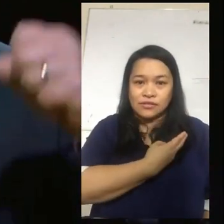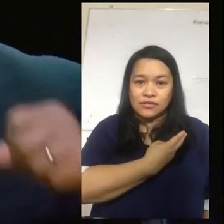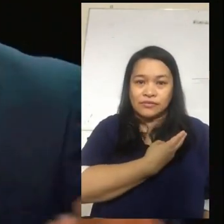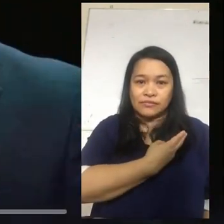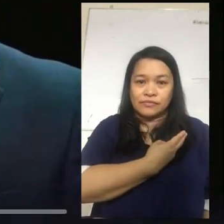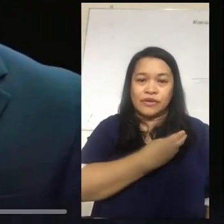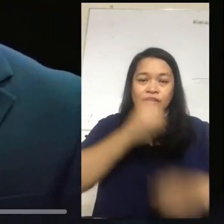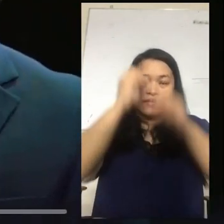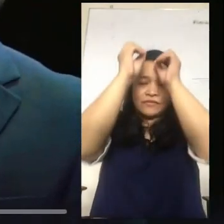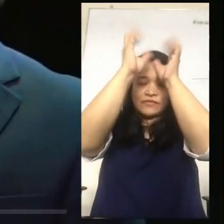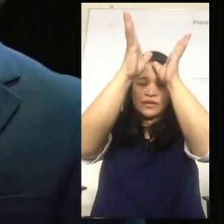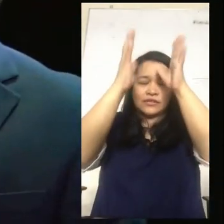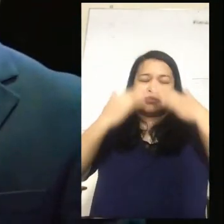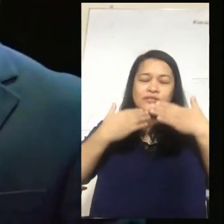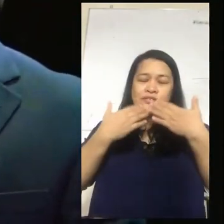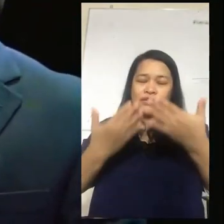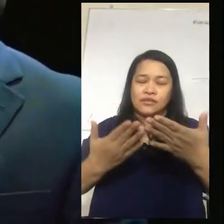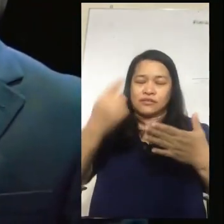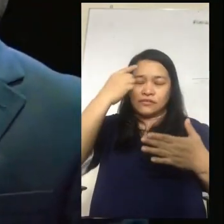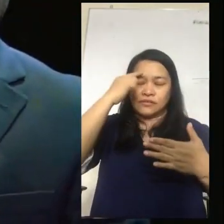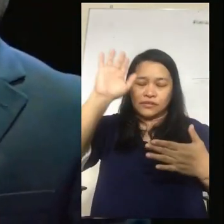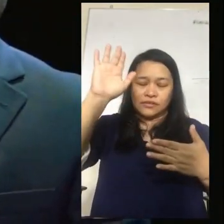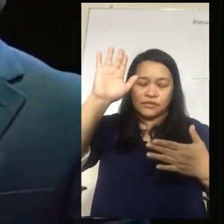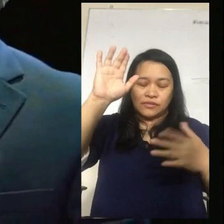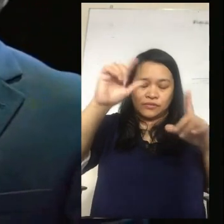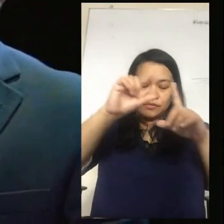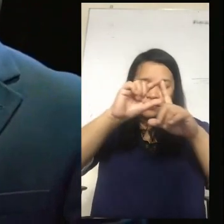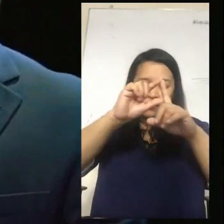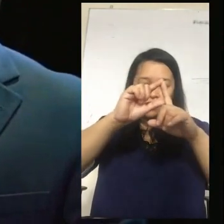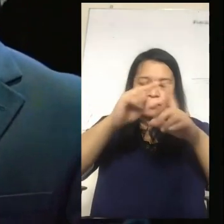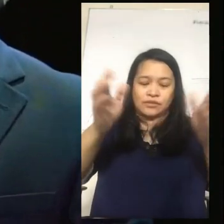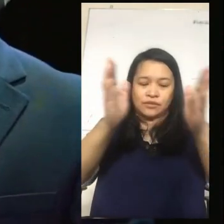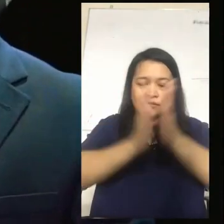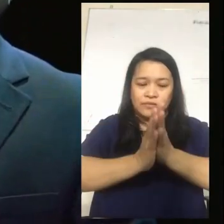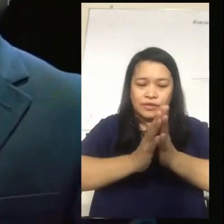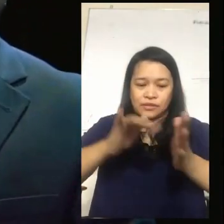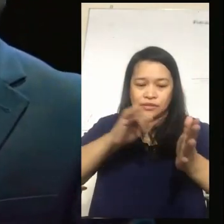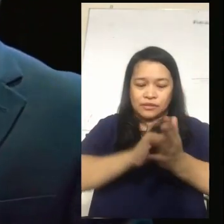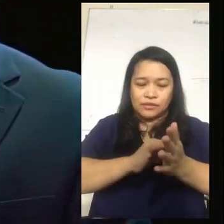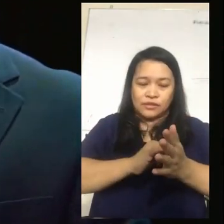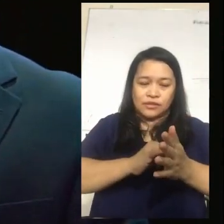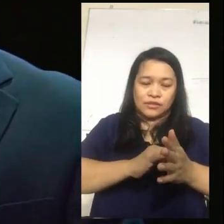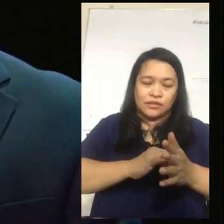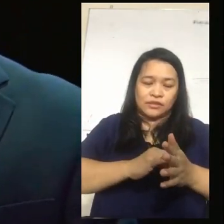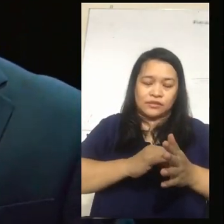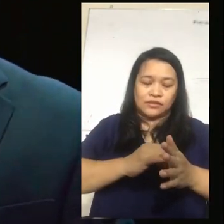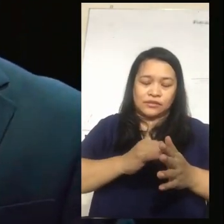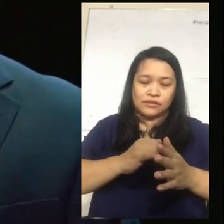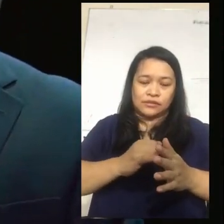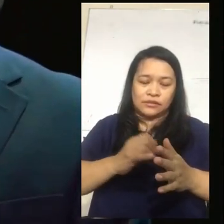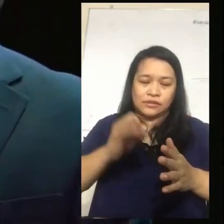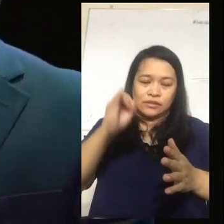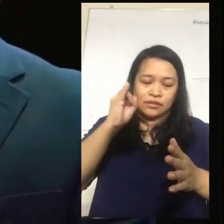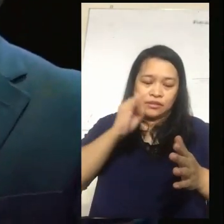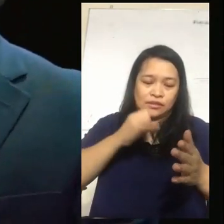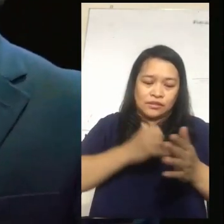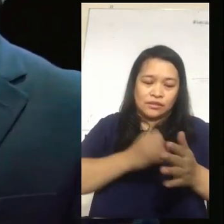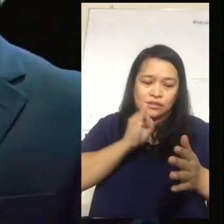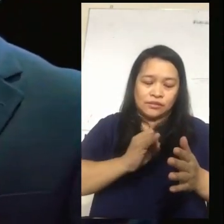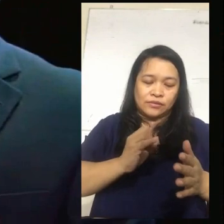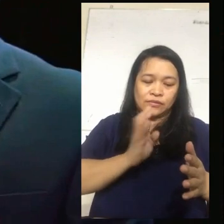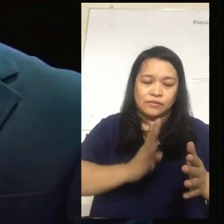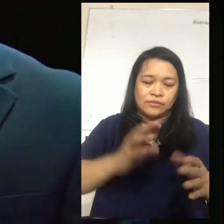us. Father, I thank You for Your word. I pray that it will find lodging into our hearts. I